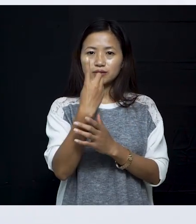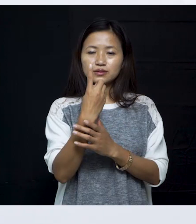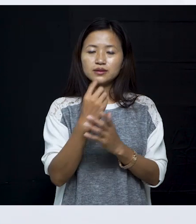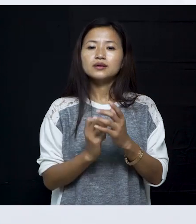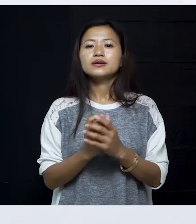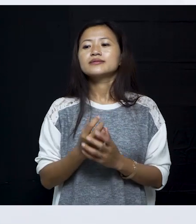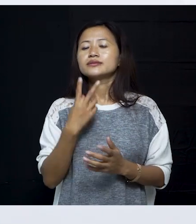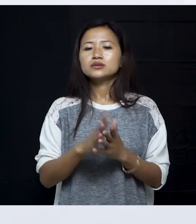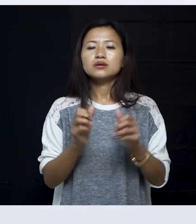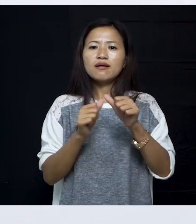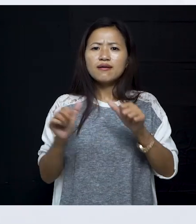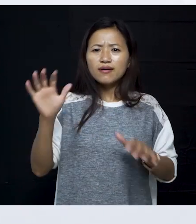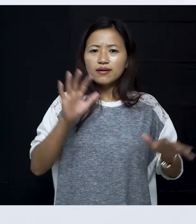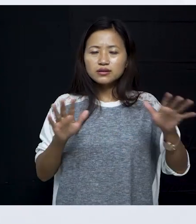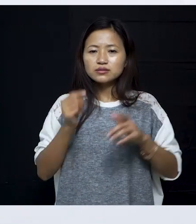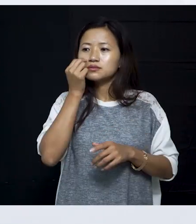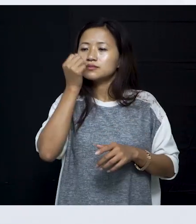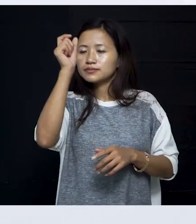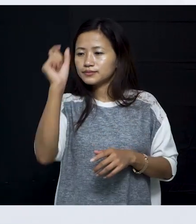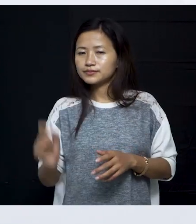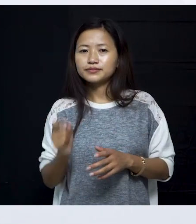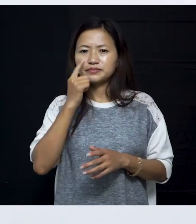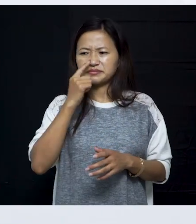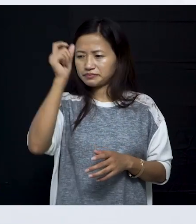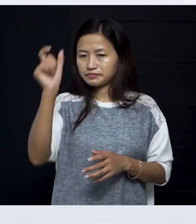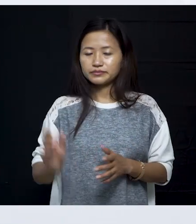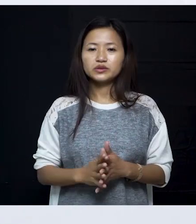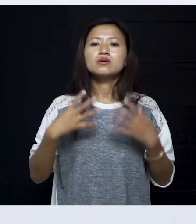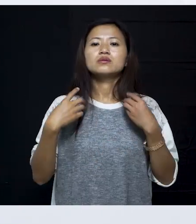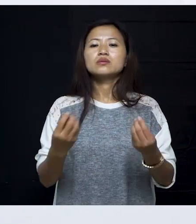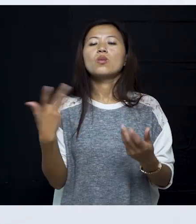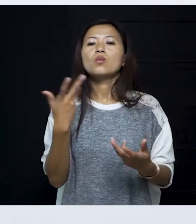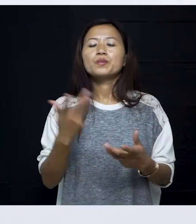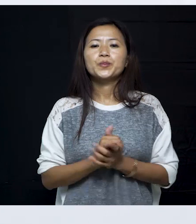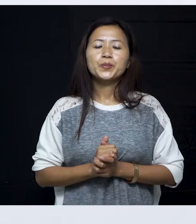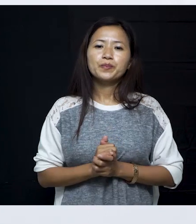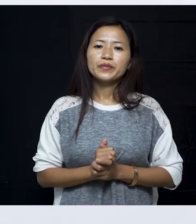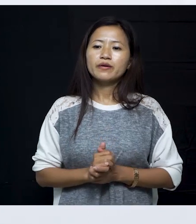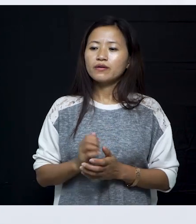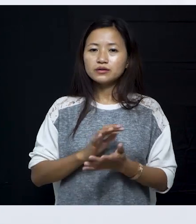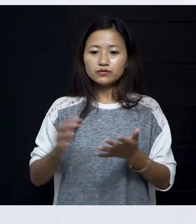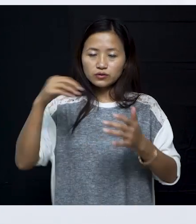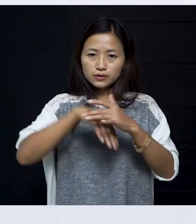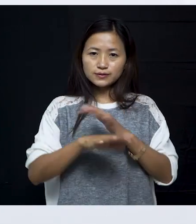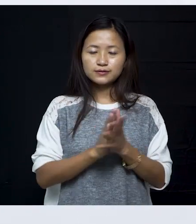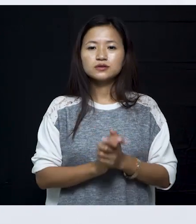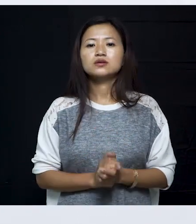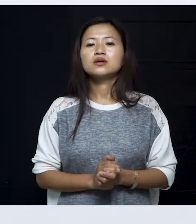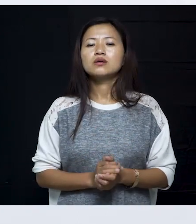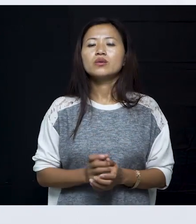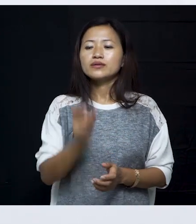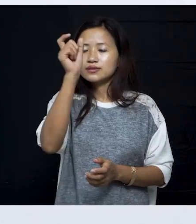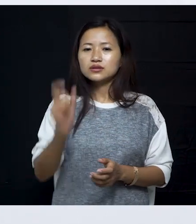and actress. So what kind of actors and actress do you want? So see, all those kind of things can fall under it. When is this